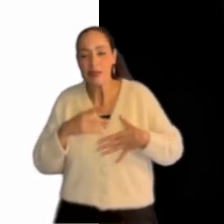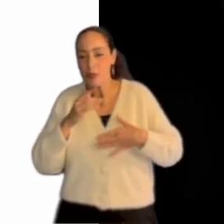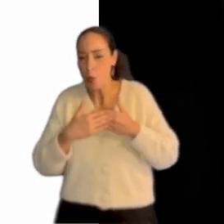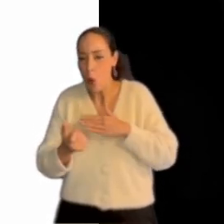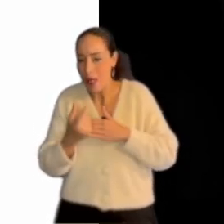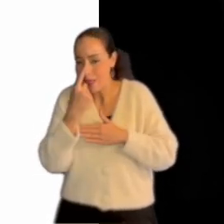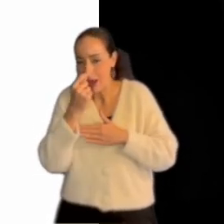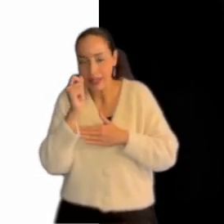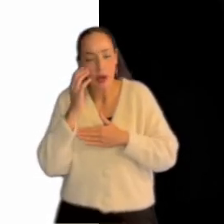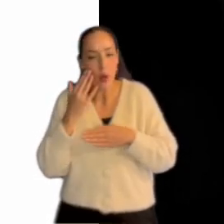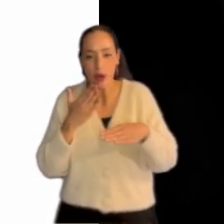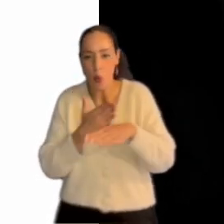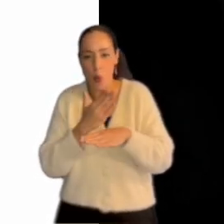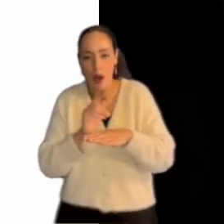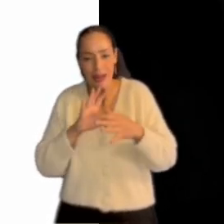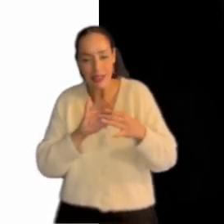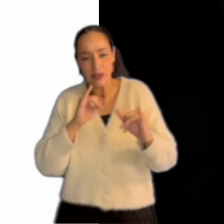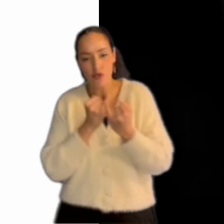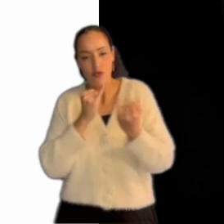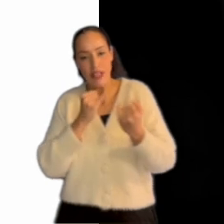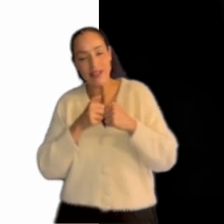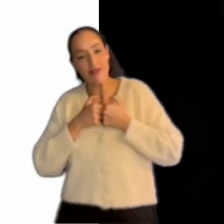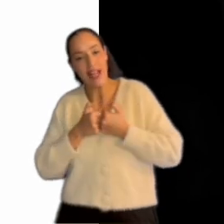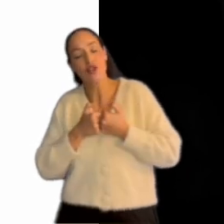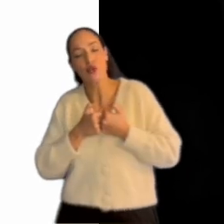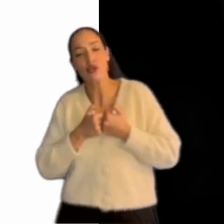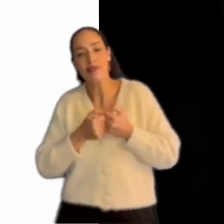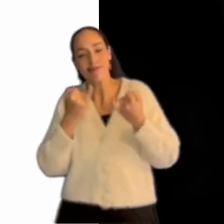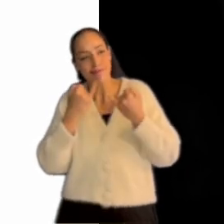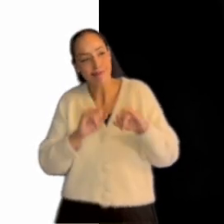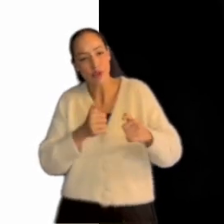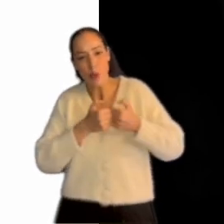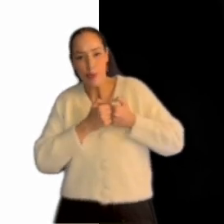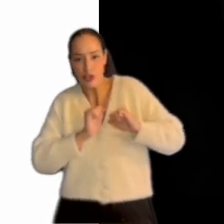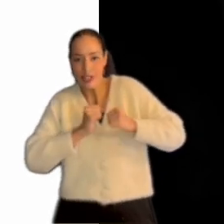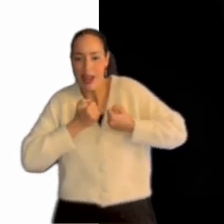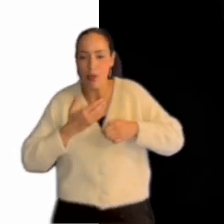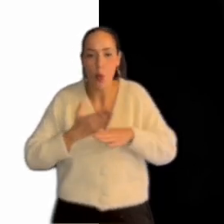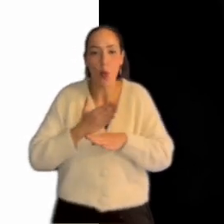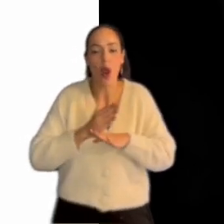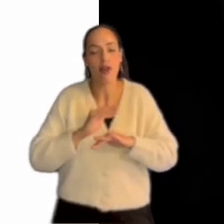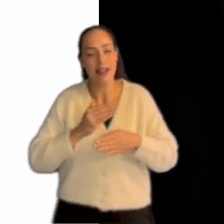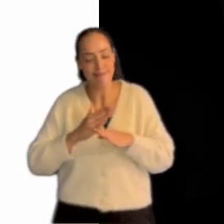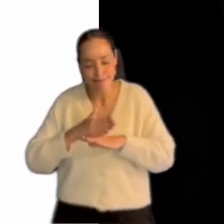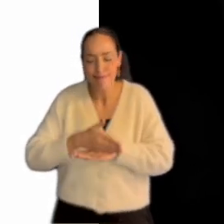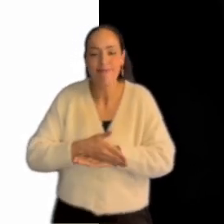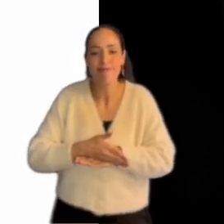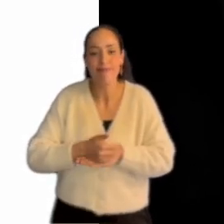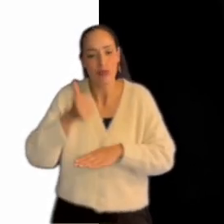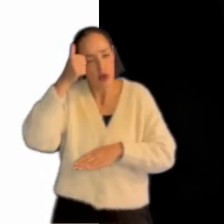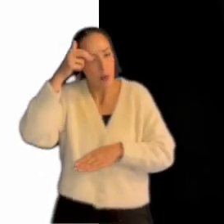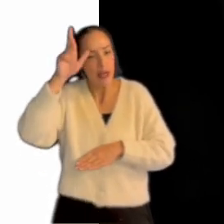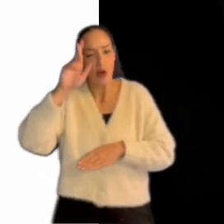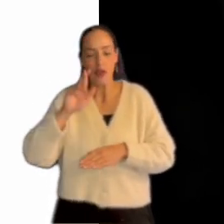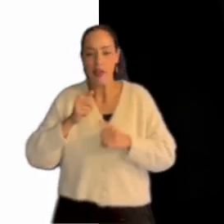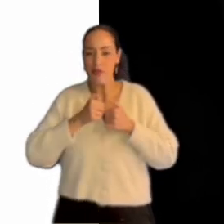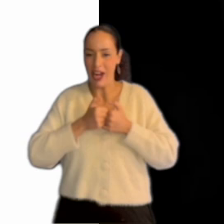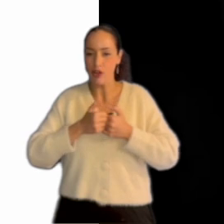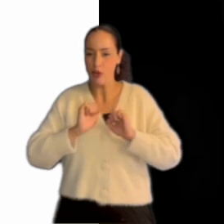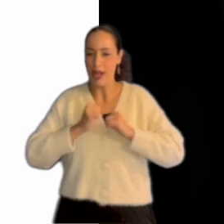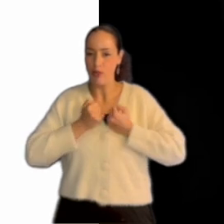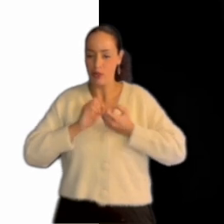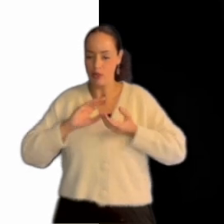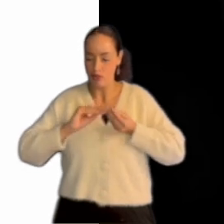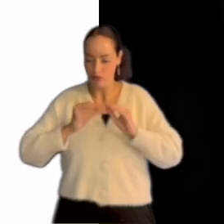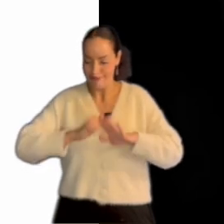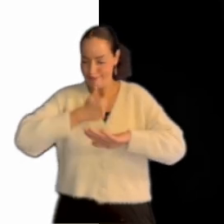efforts. Knowing and honouring our value and worth and creating boundaries are essential as a means to protect ourselves. If not from heartbreak,